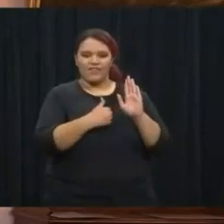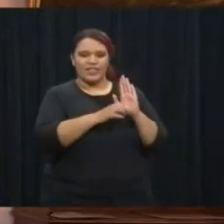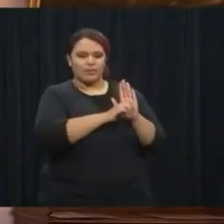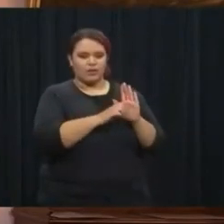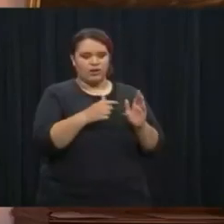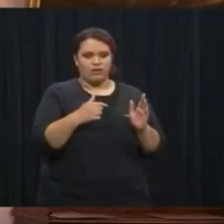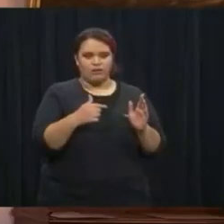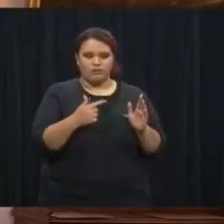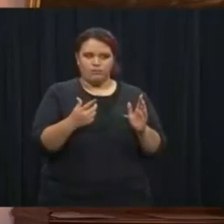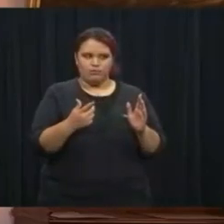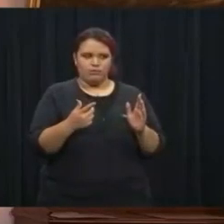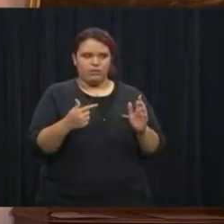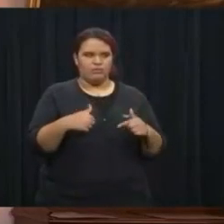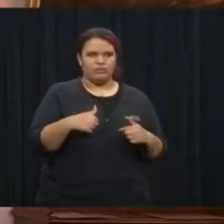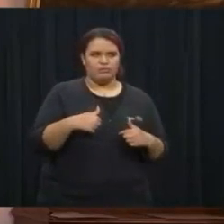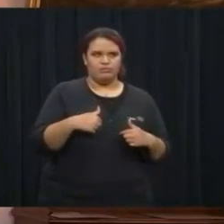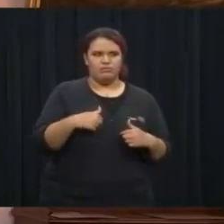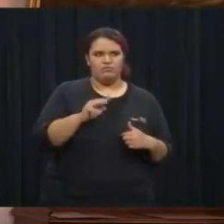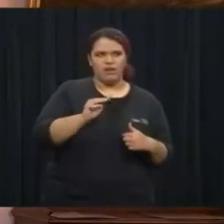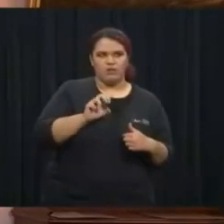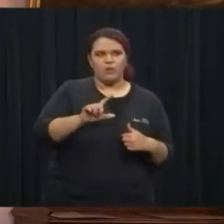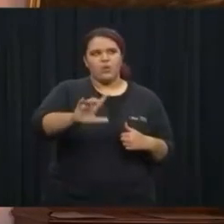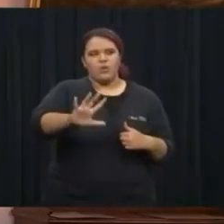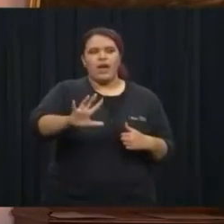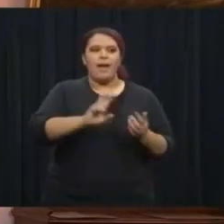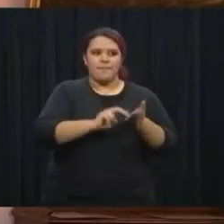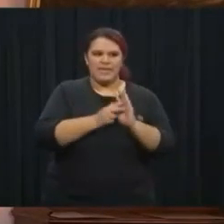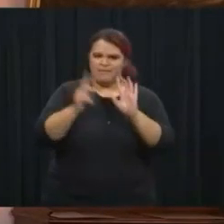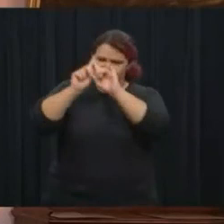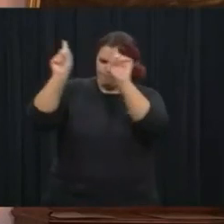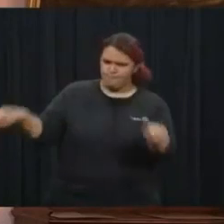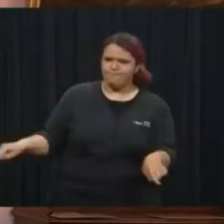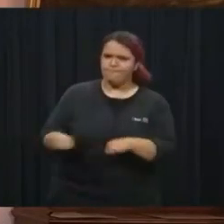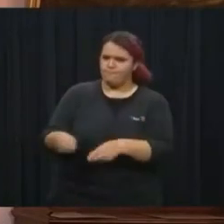I think, I know it's hard. I know at our call center, the